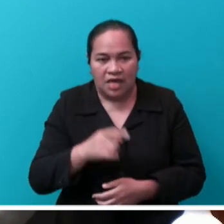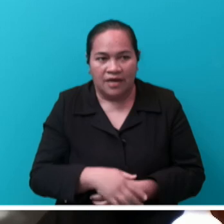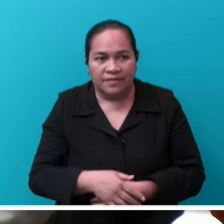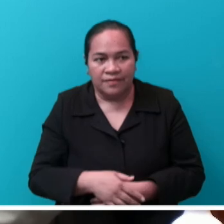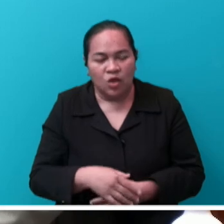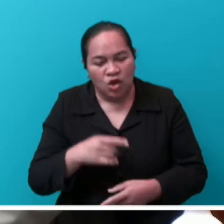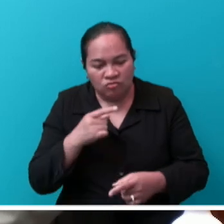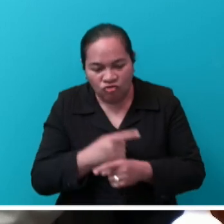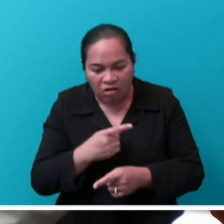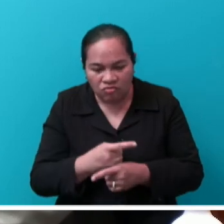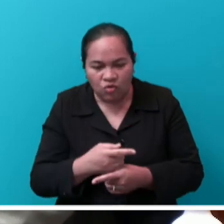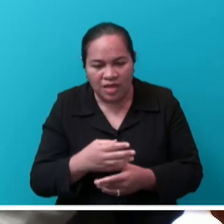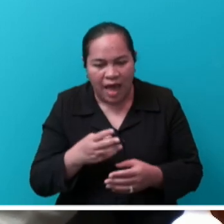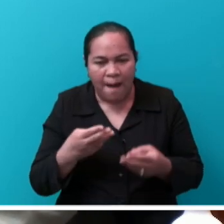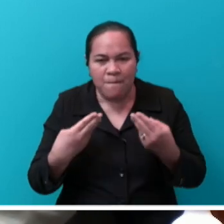Modern Star Silk.